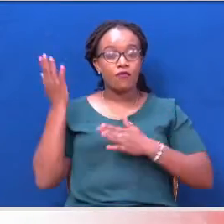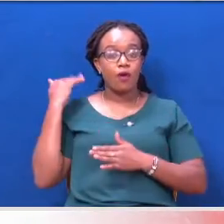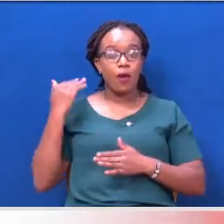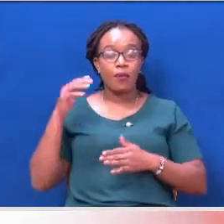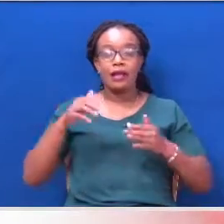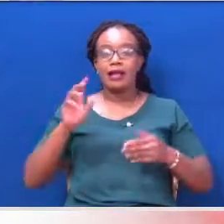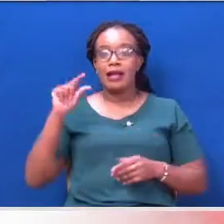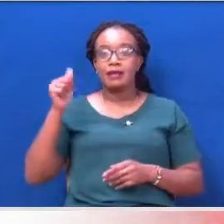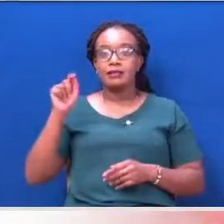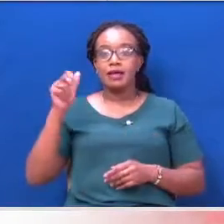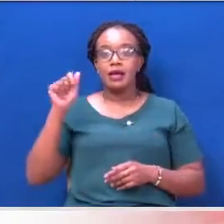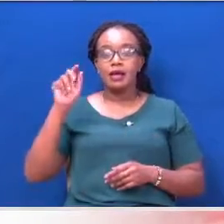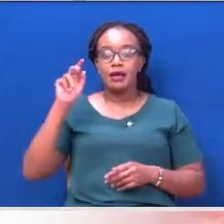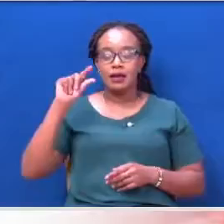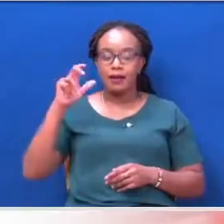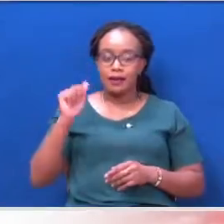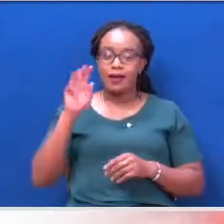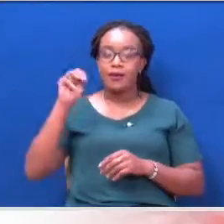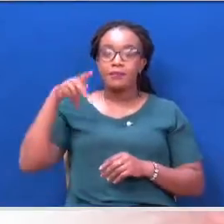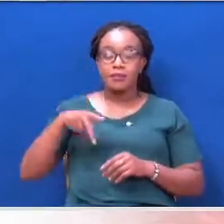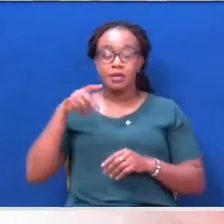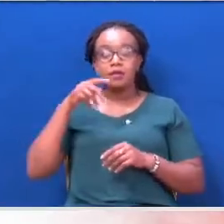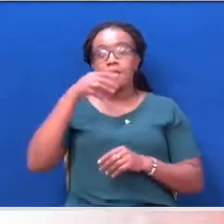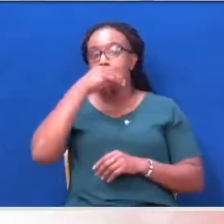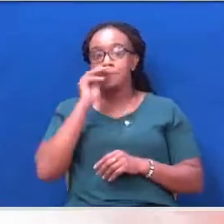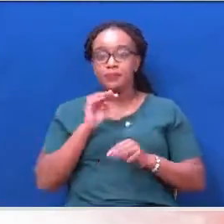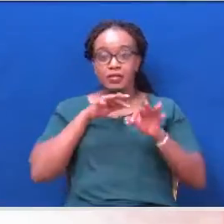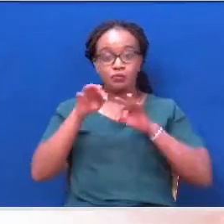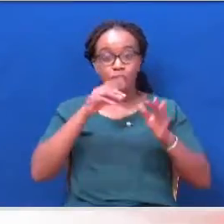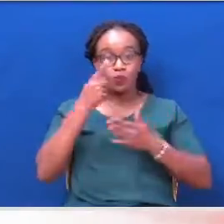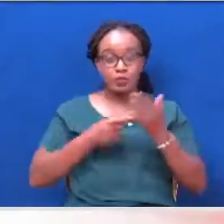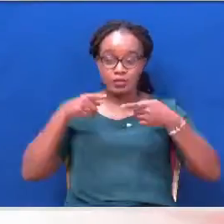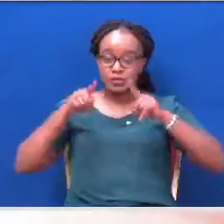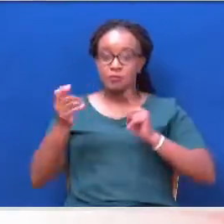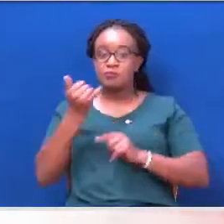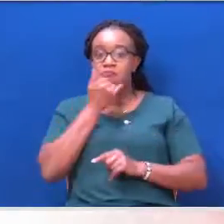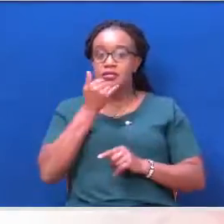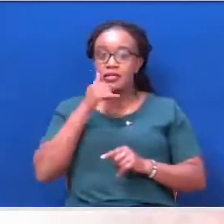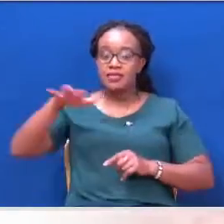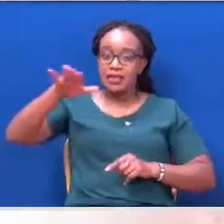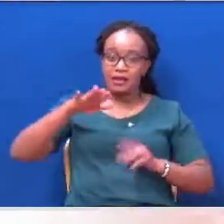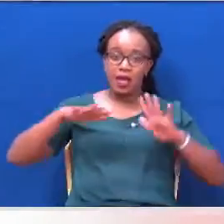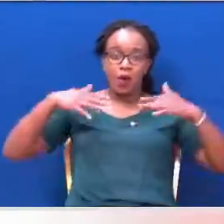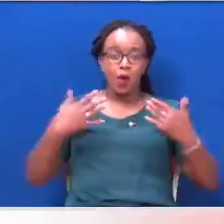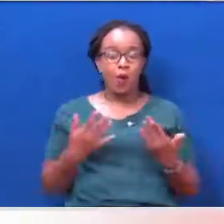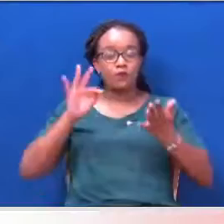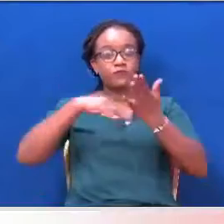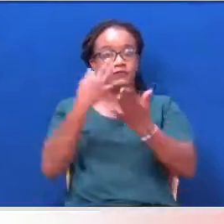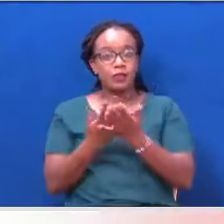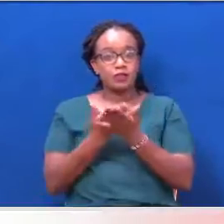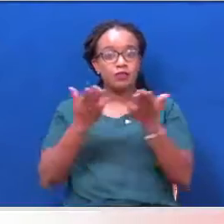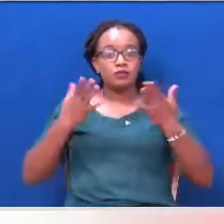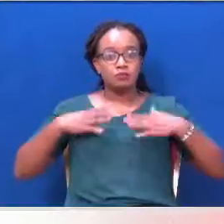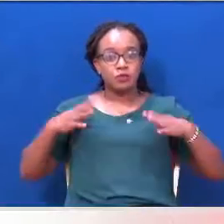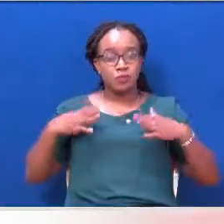MP Humphrey Njuguna, Mudavadi said he has neither offended the region nor has the vote-rich region upset him. He